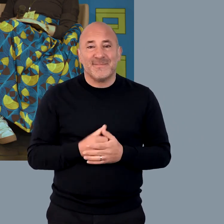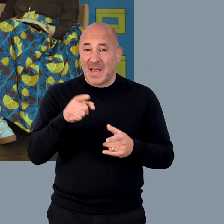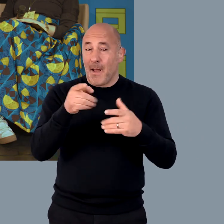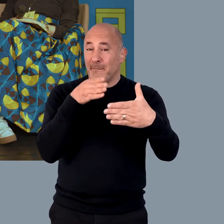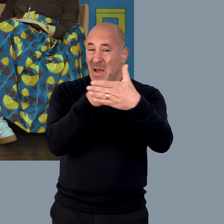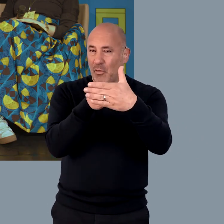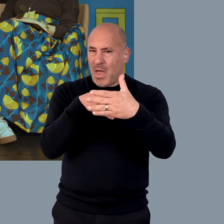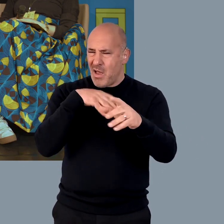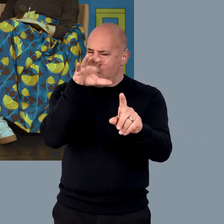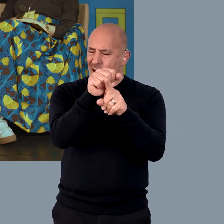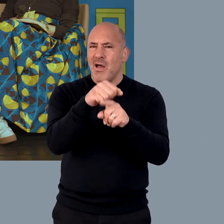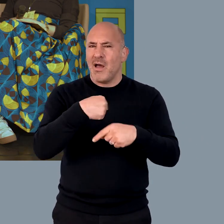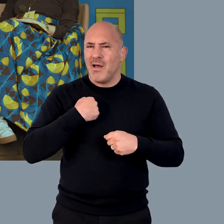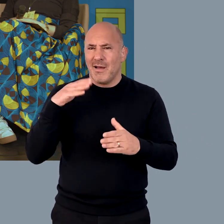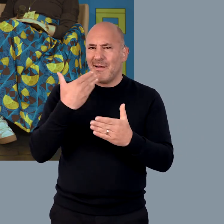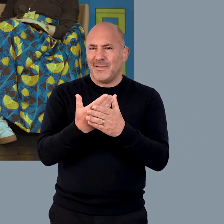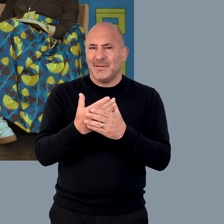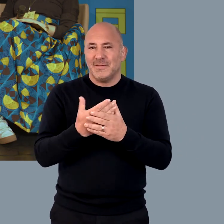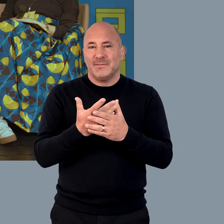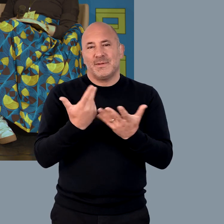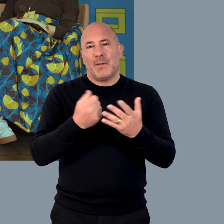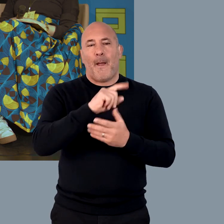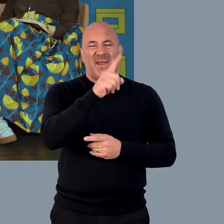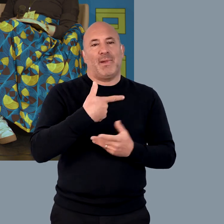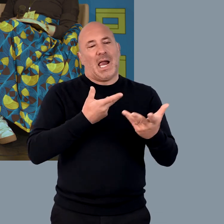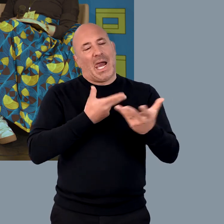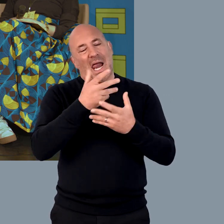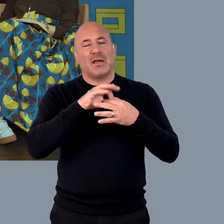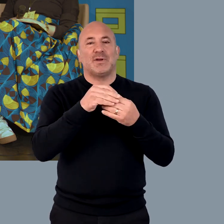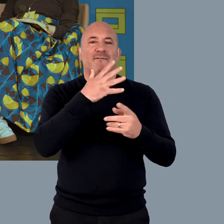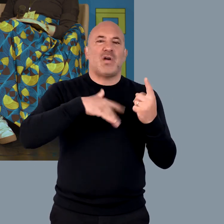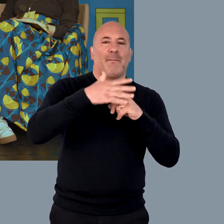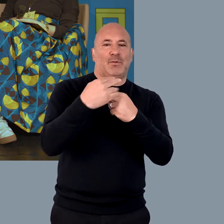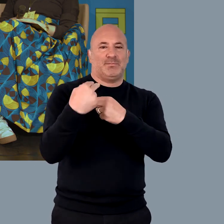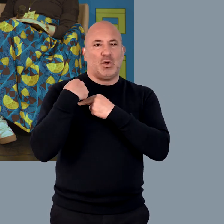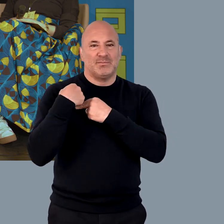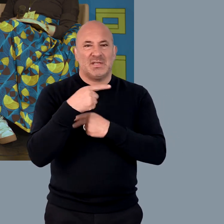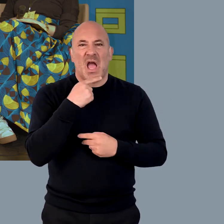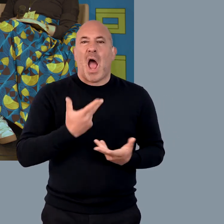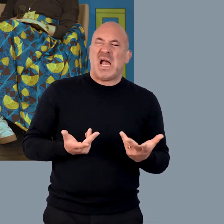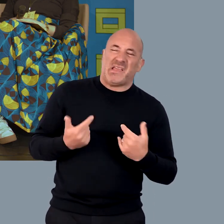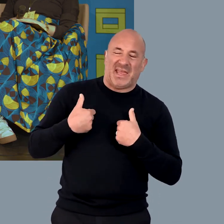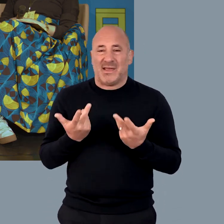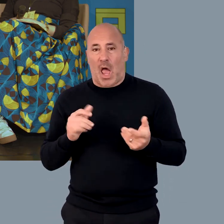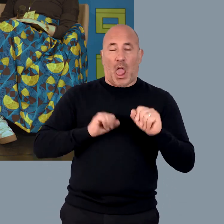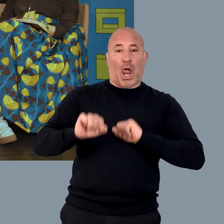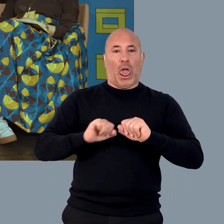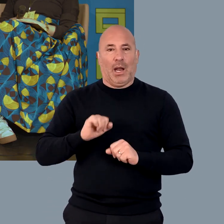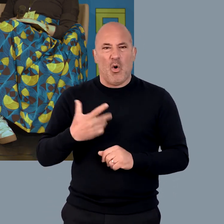that's another big barrier I've noticed in my experience is that sometimes when you talk to people about environmental